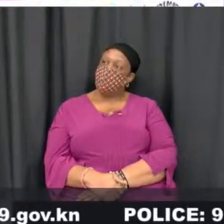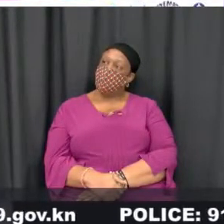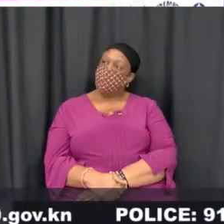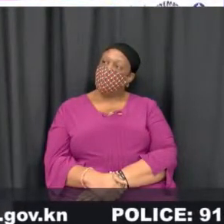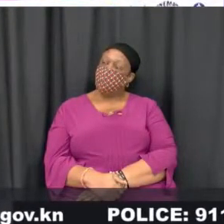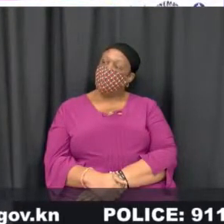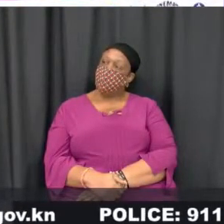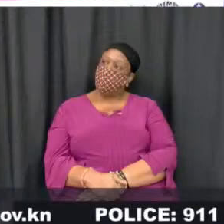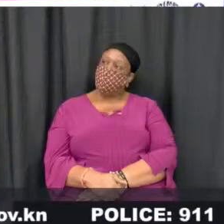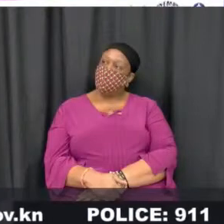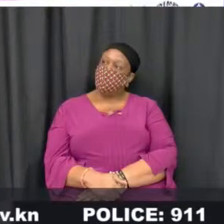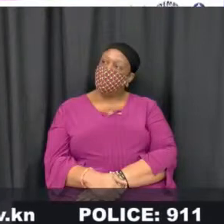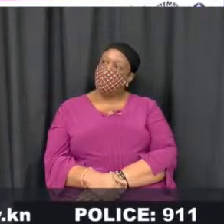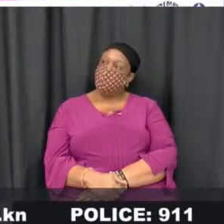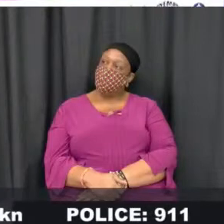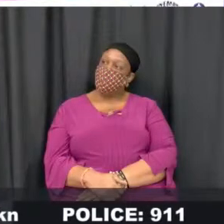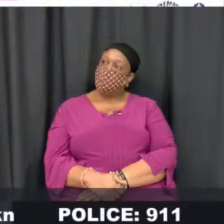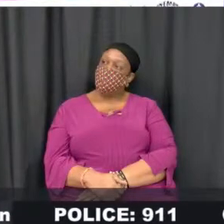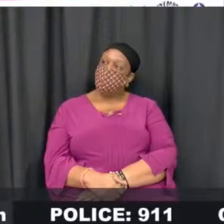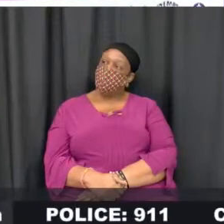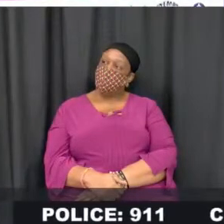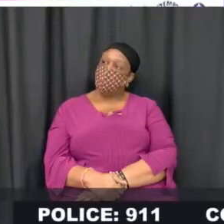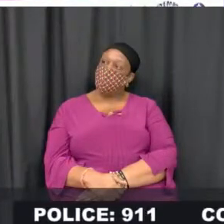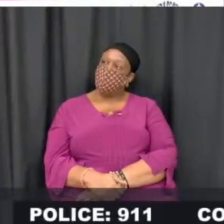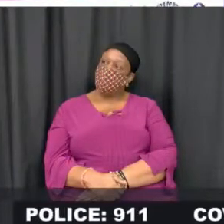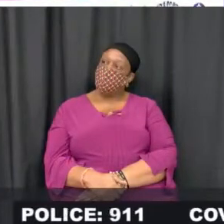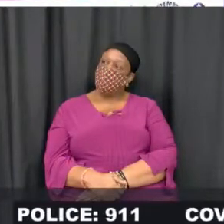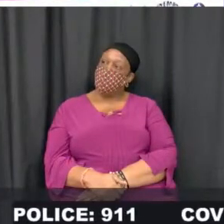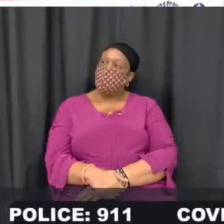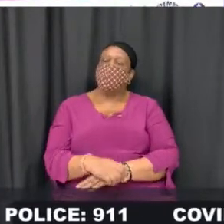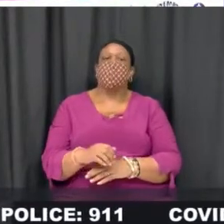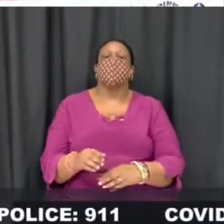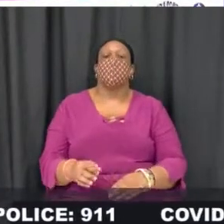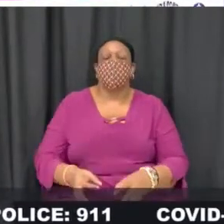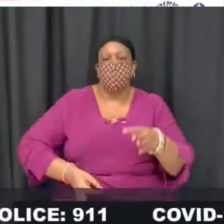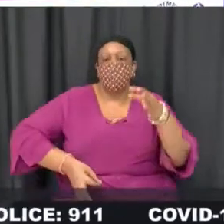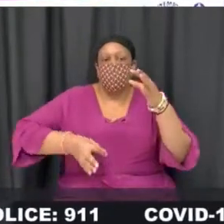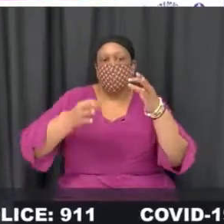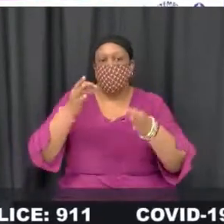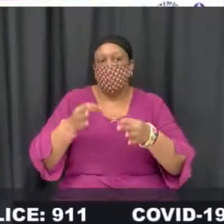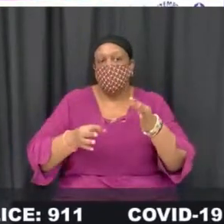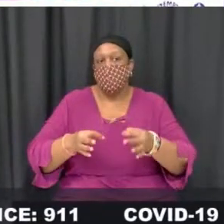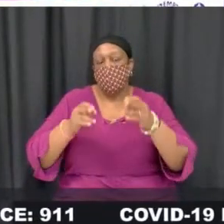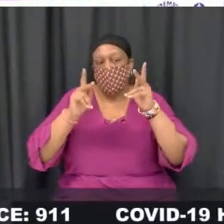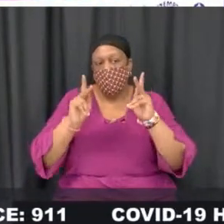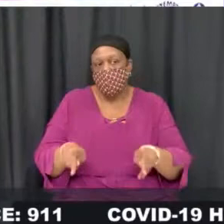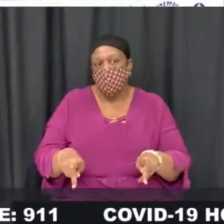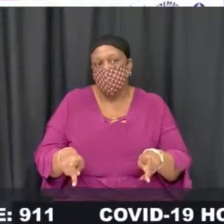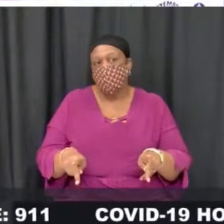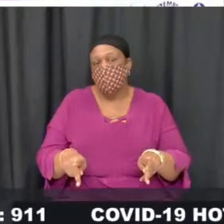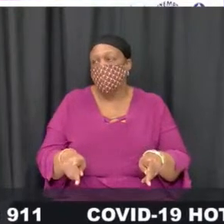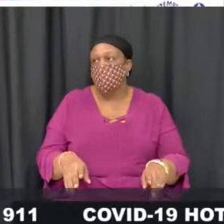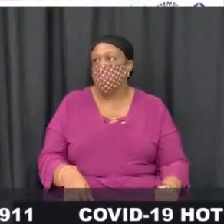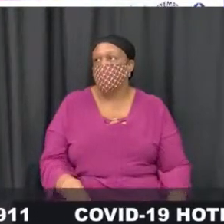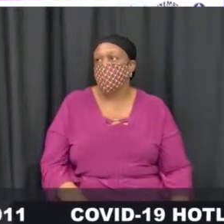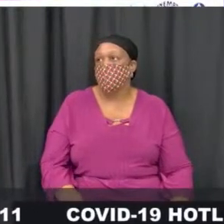dose, when will they be fit to take the second dose? Or would they have to start all